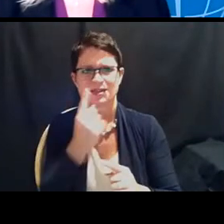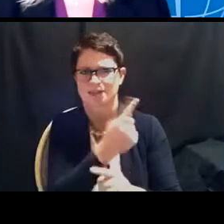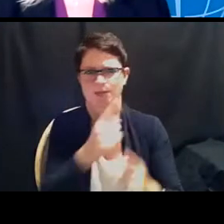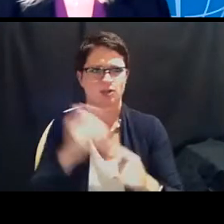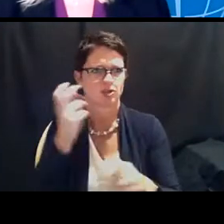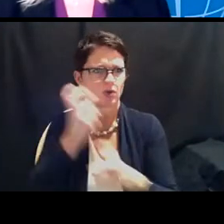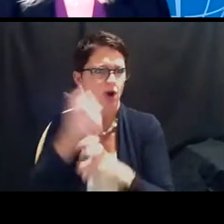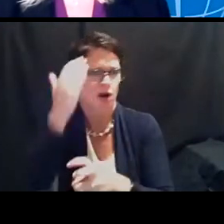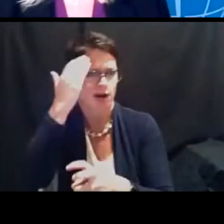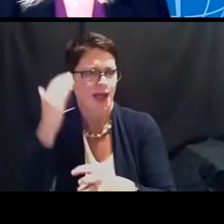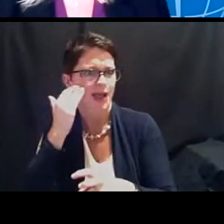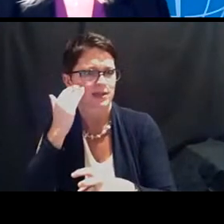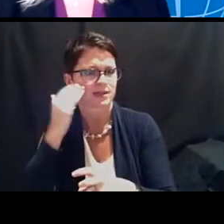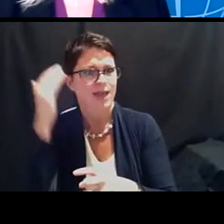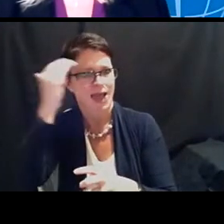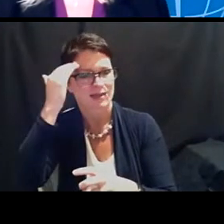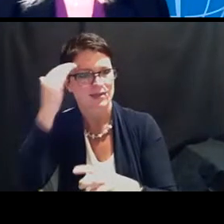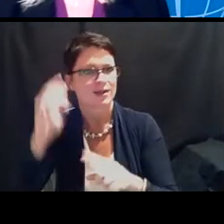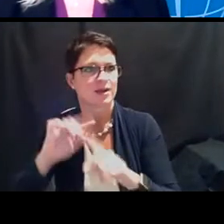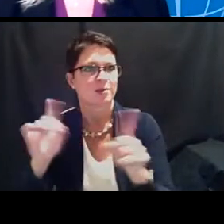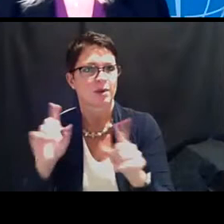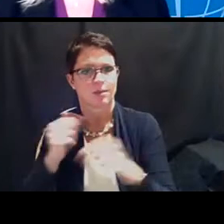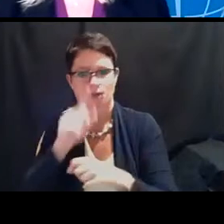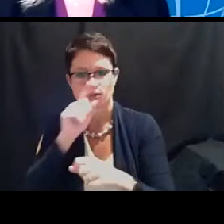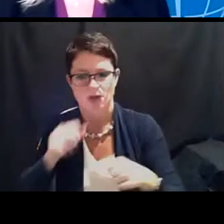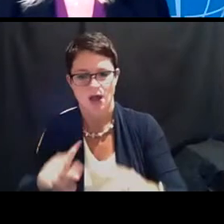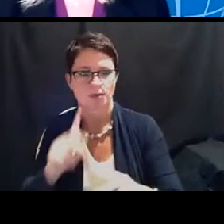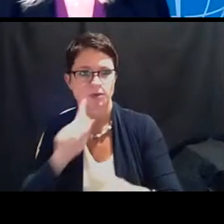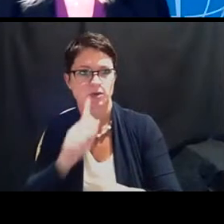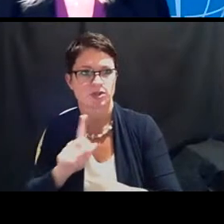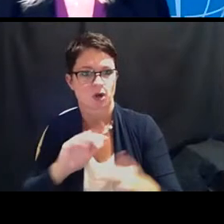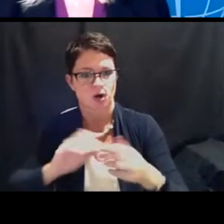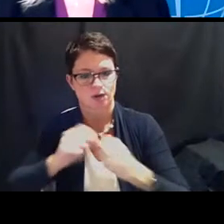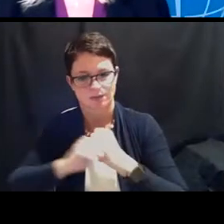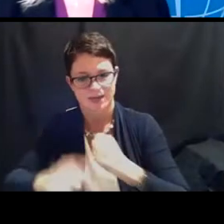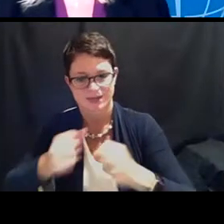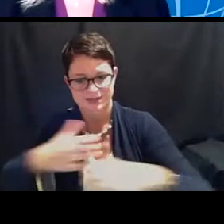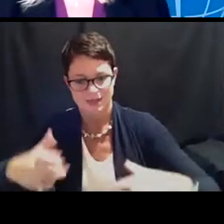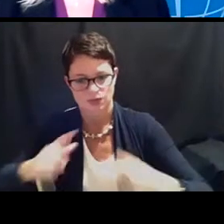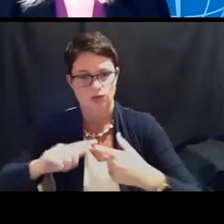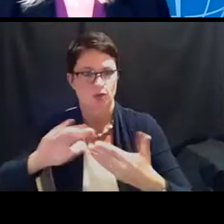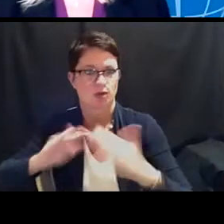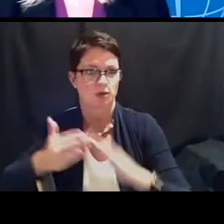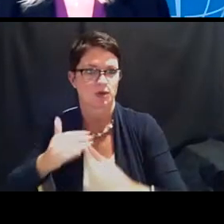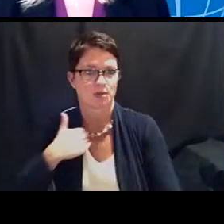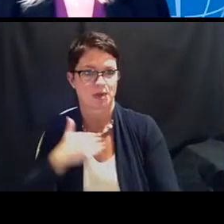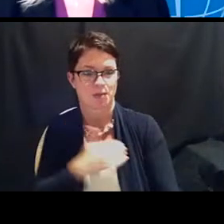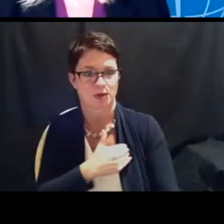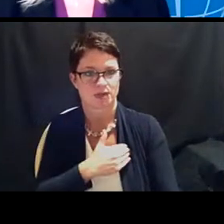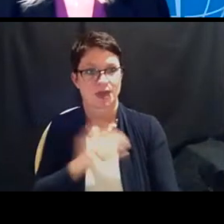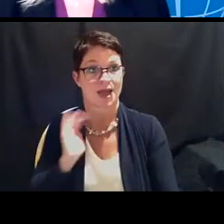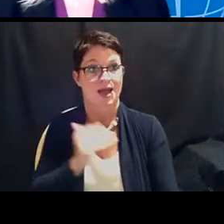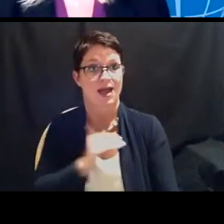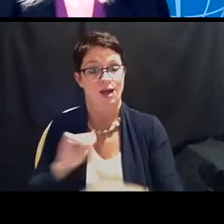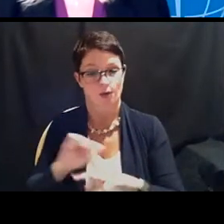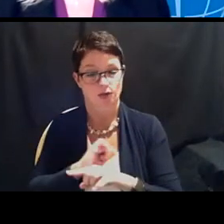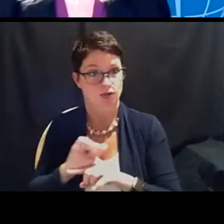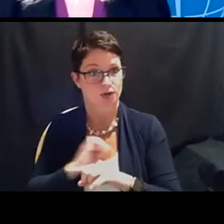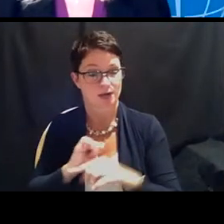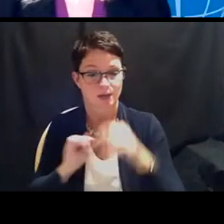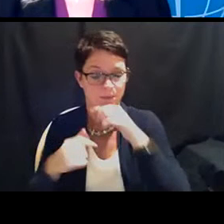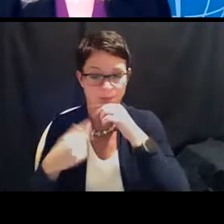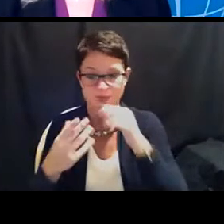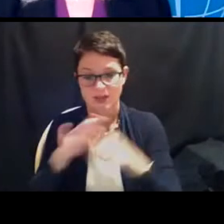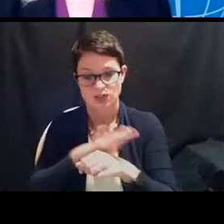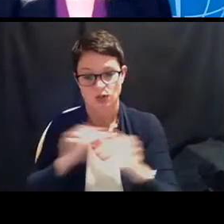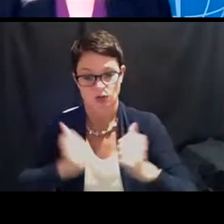to partnering to make sure these opportunities are extended to community members. Pathways to Apprenticeship trains and places local